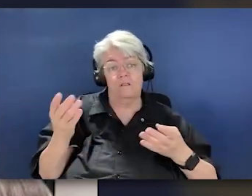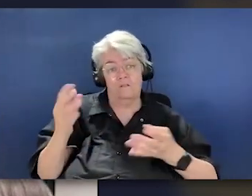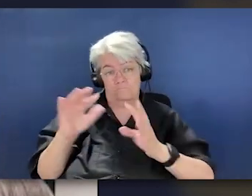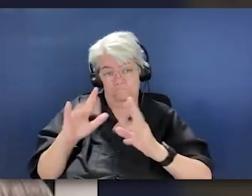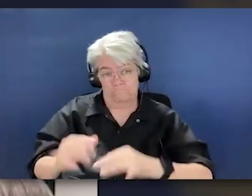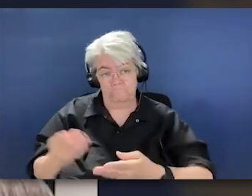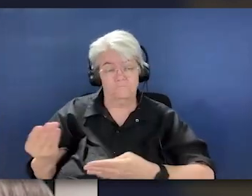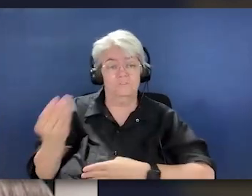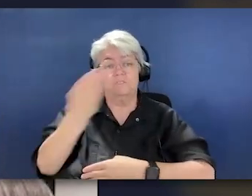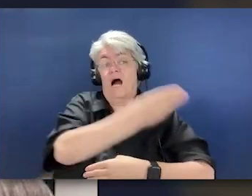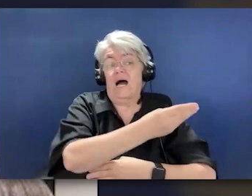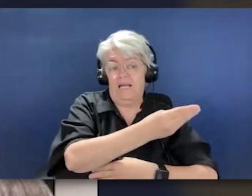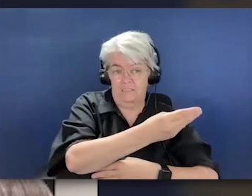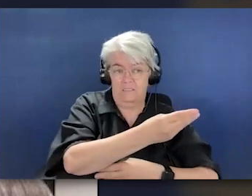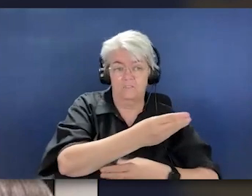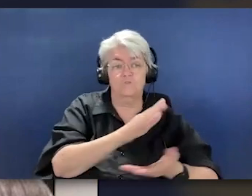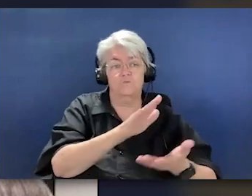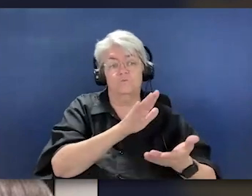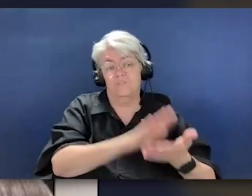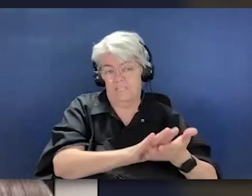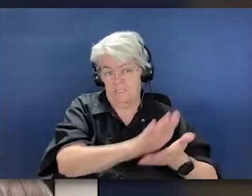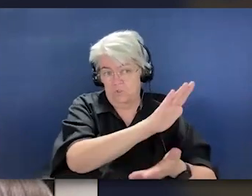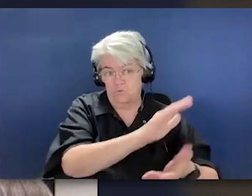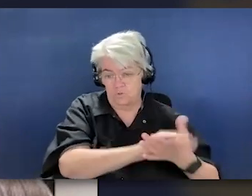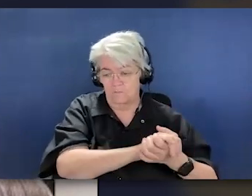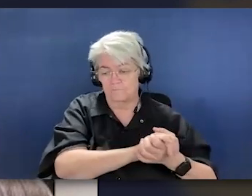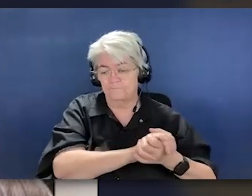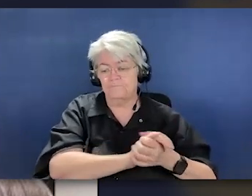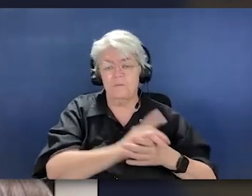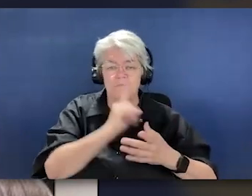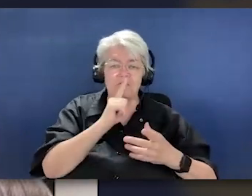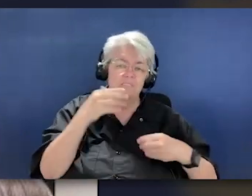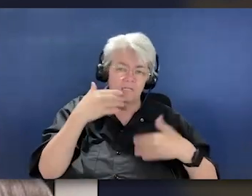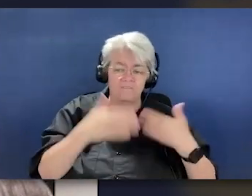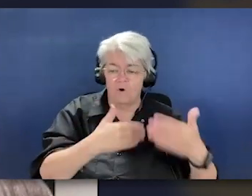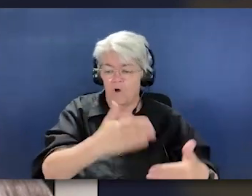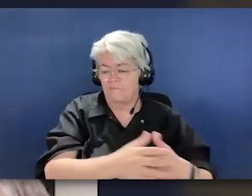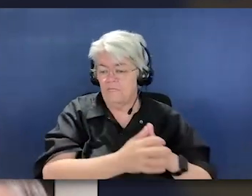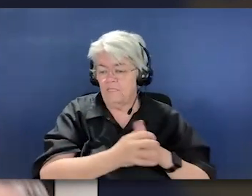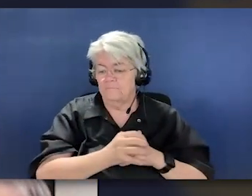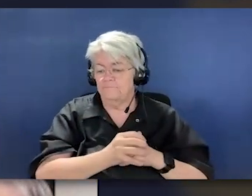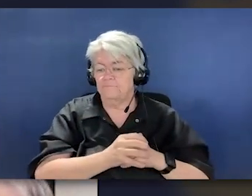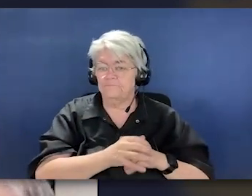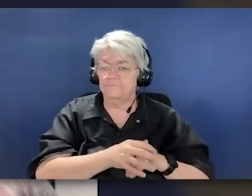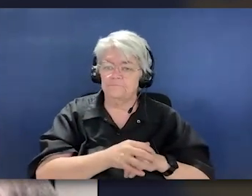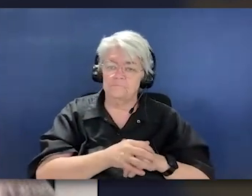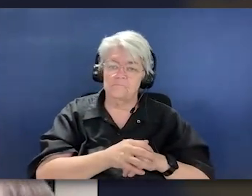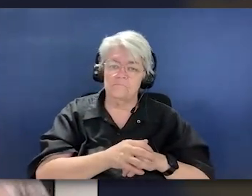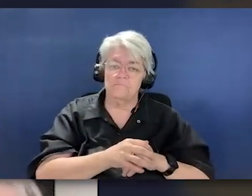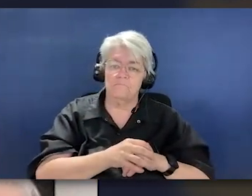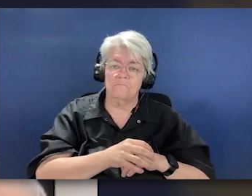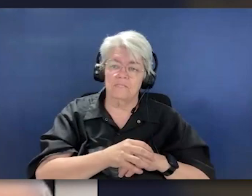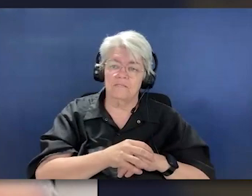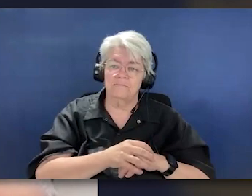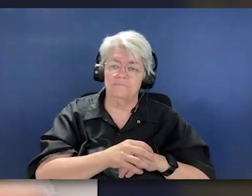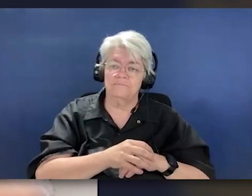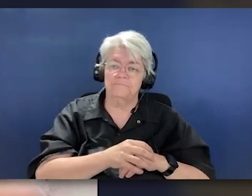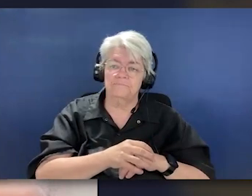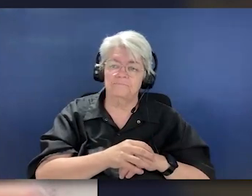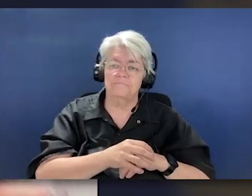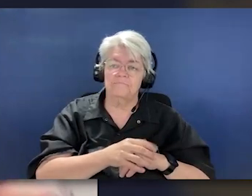guidance to the institution as a whole. But it's an evolving situation. Yeah.